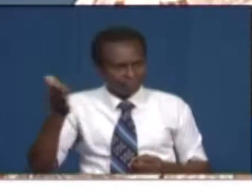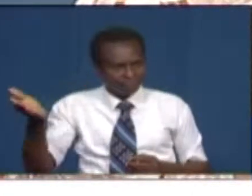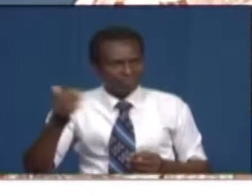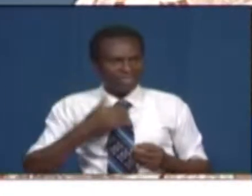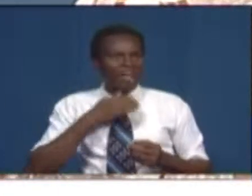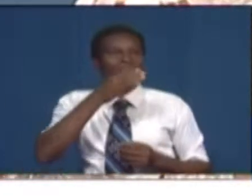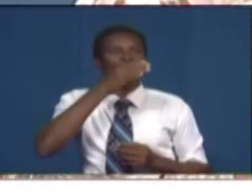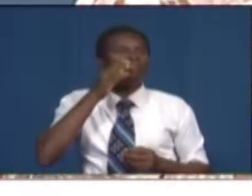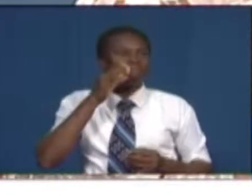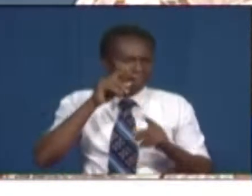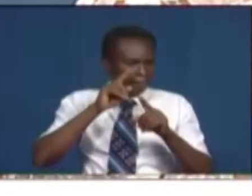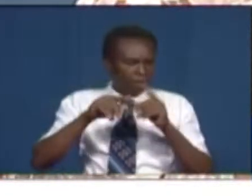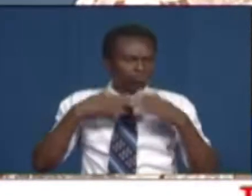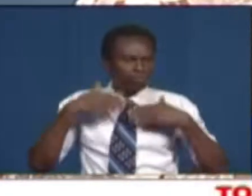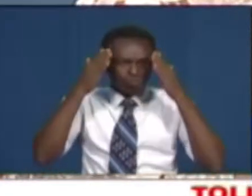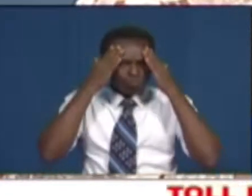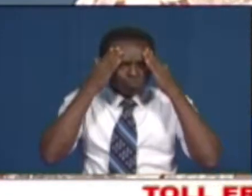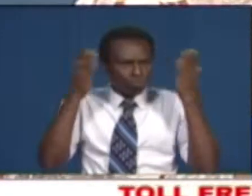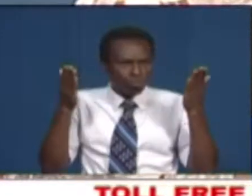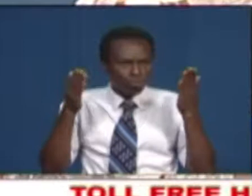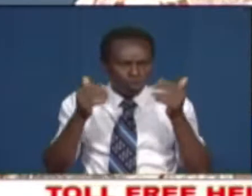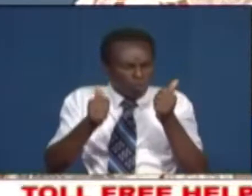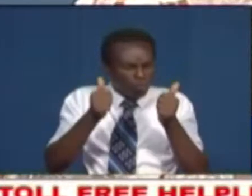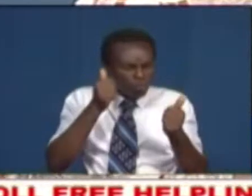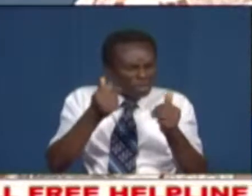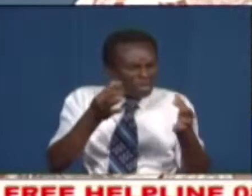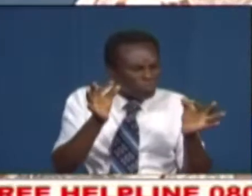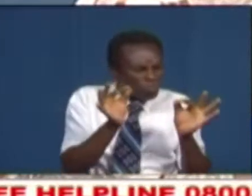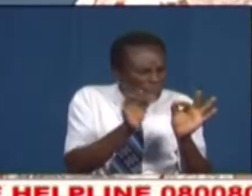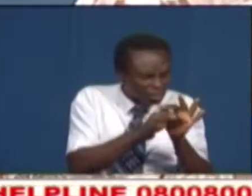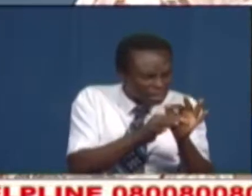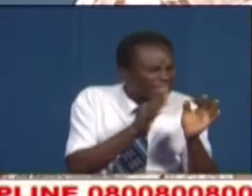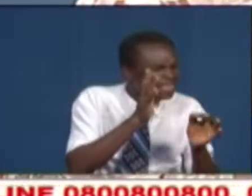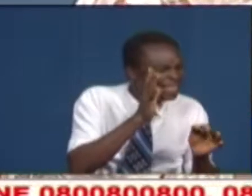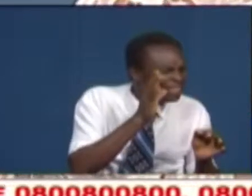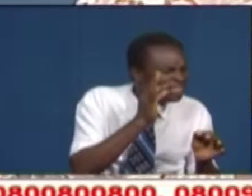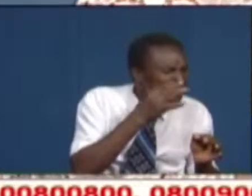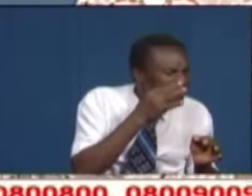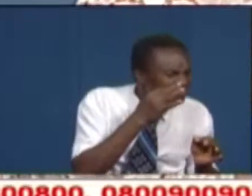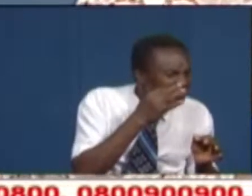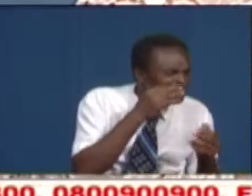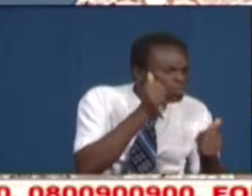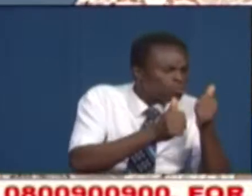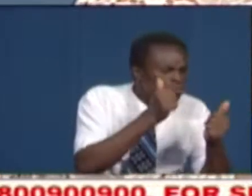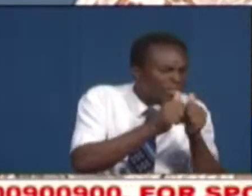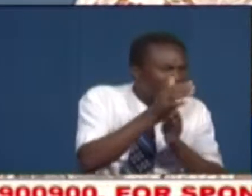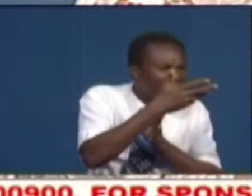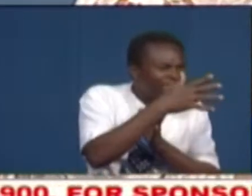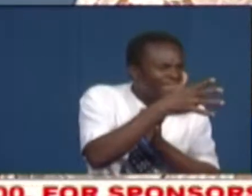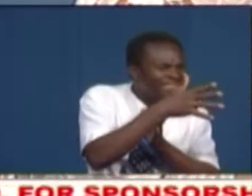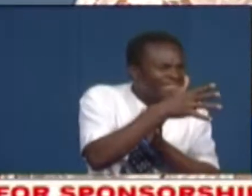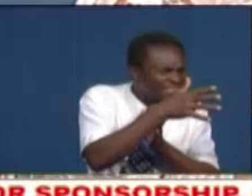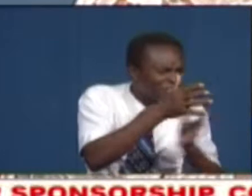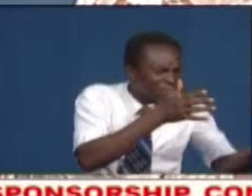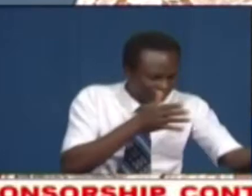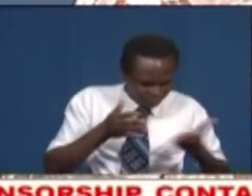but we do not know the areas or the importance of what we should eat. Yes. And so we actually allow them to go